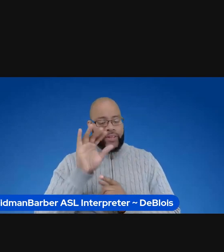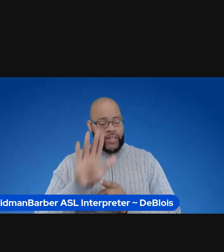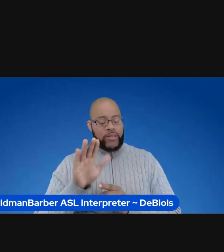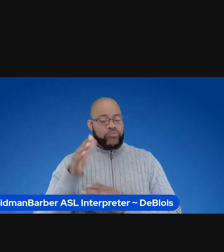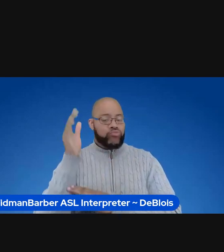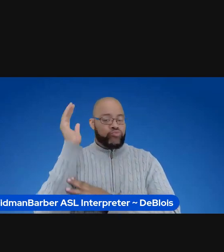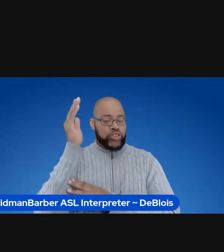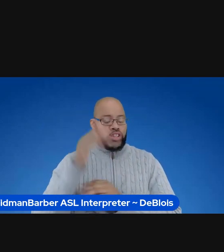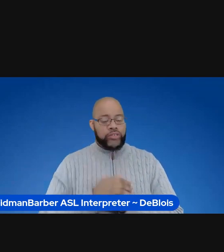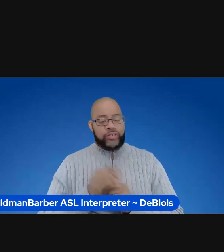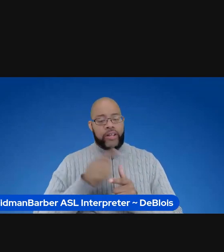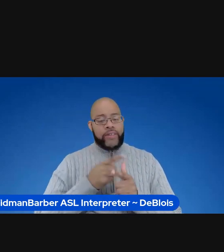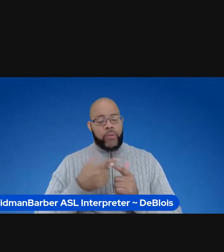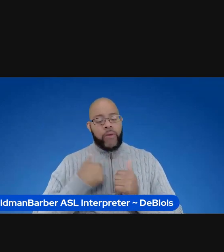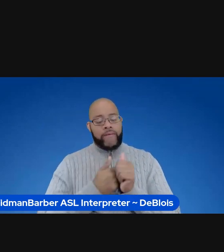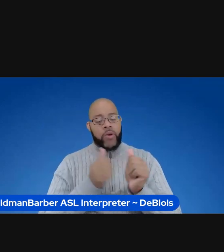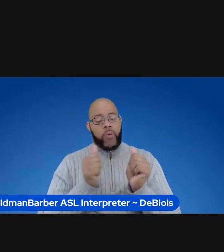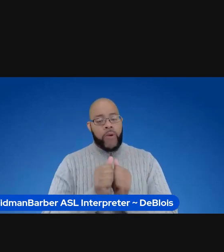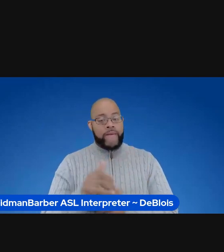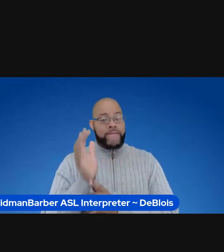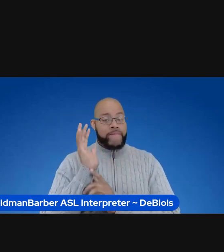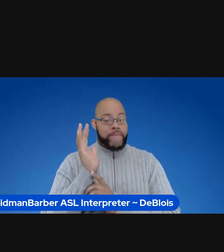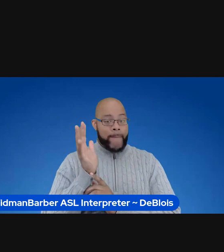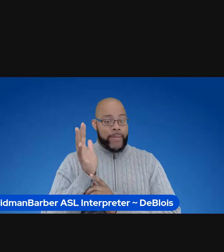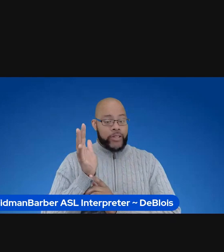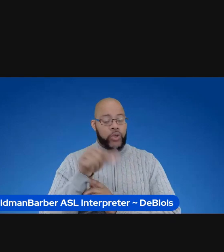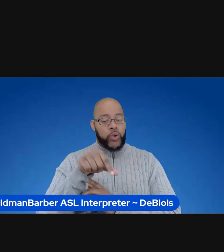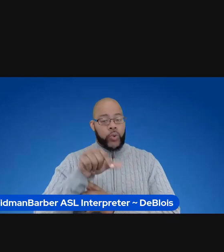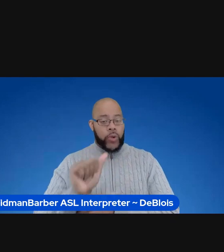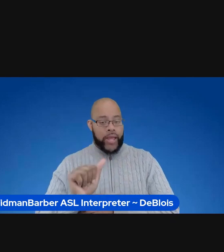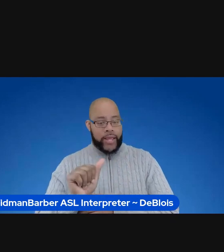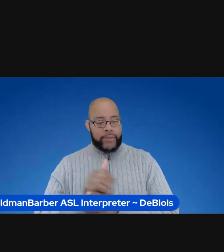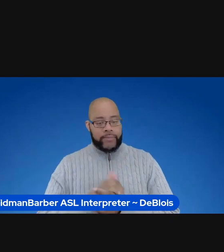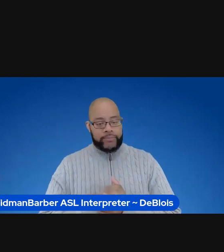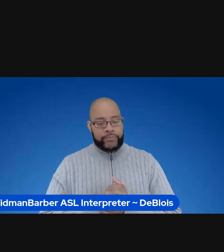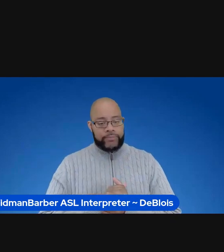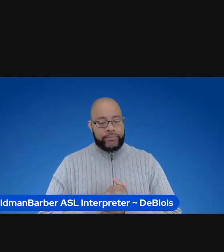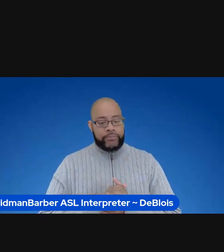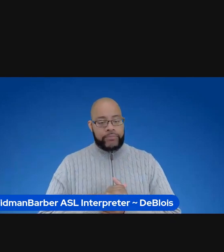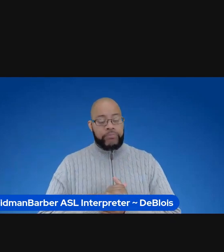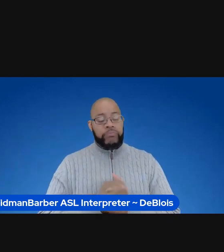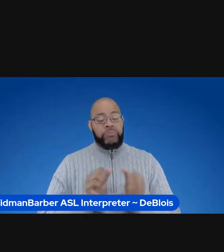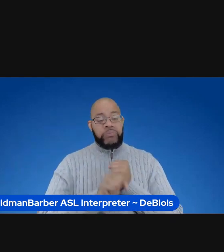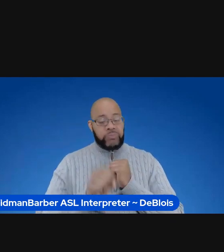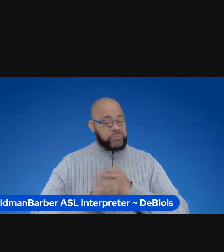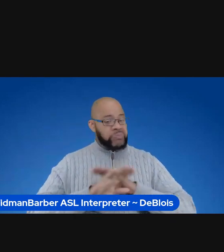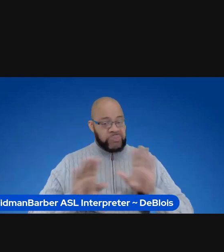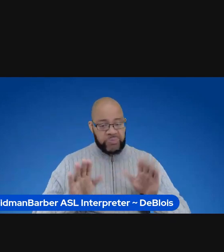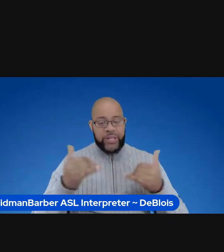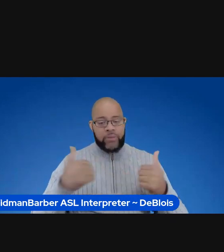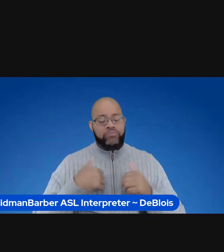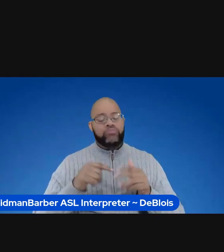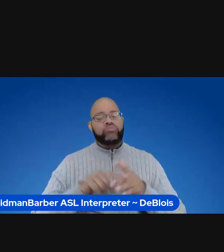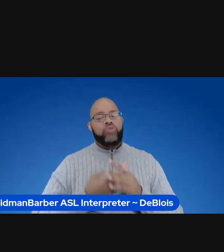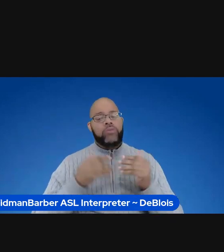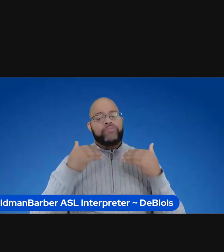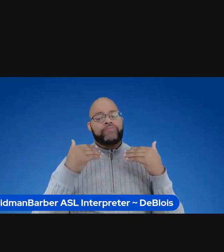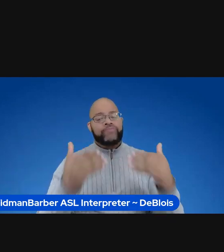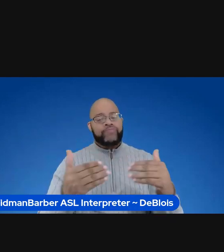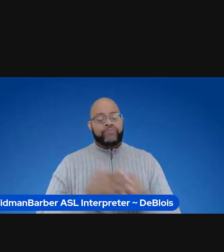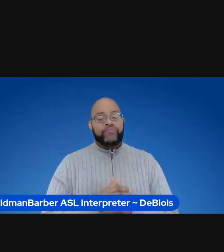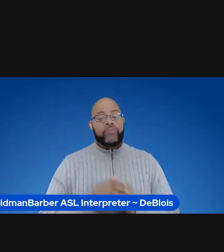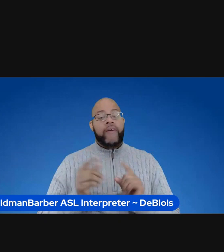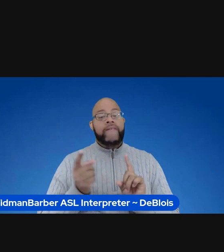presentation. Then we follow with a 5-minute Q&A. So without further ado, let's get started. So our